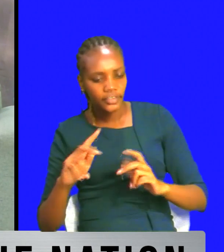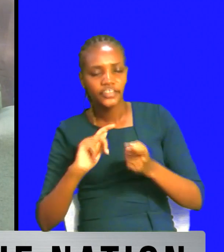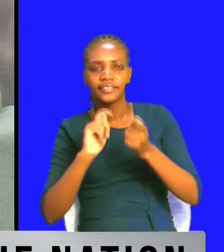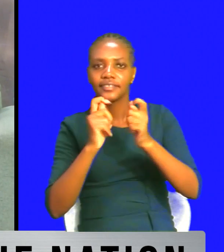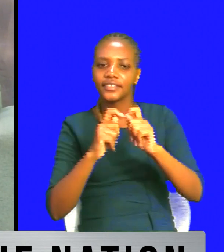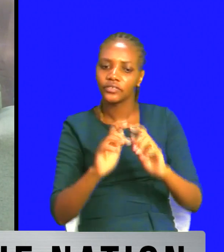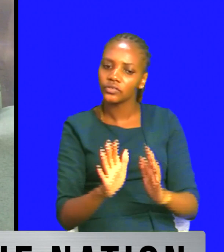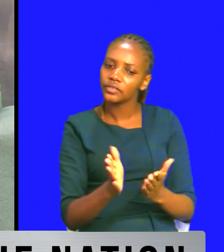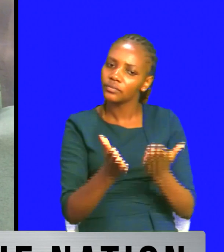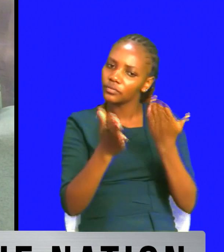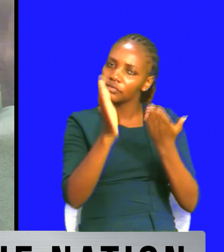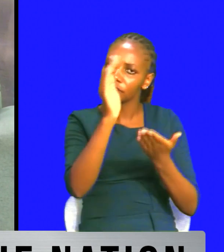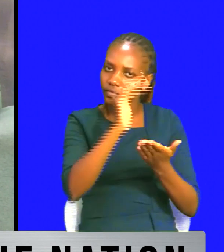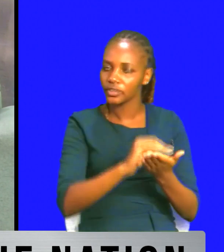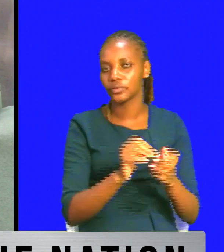redone.